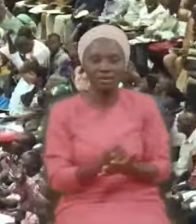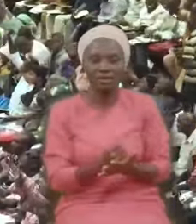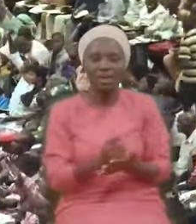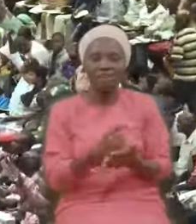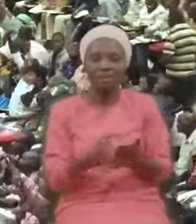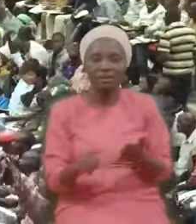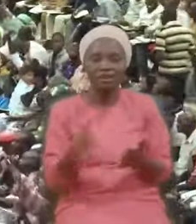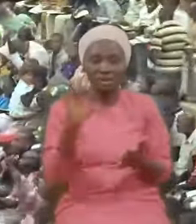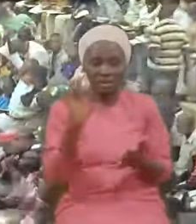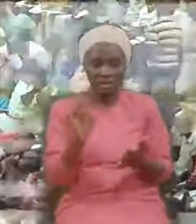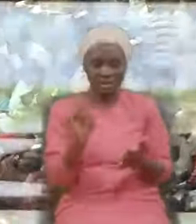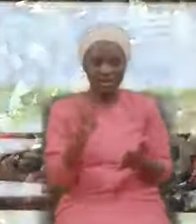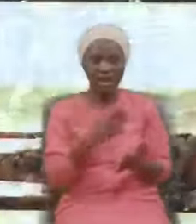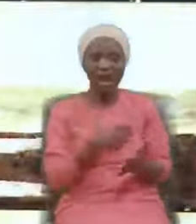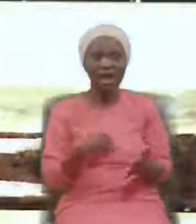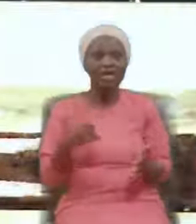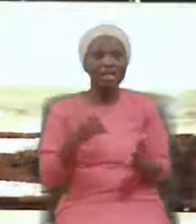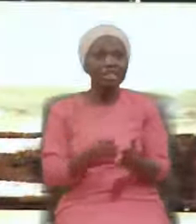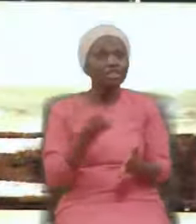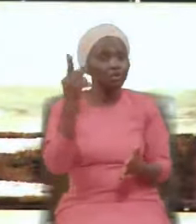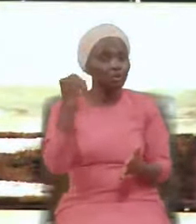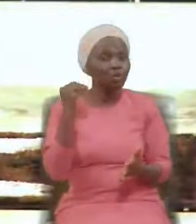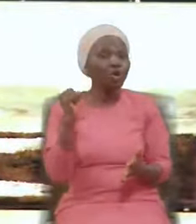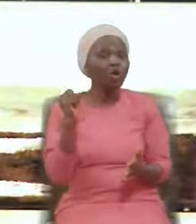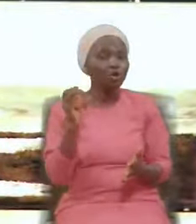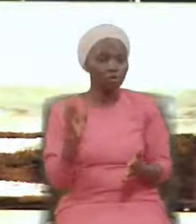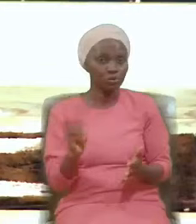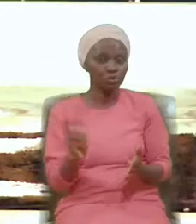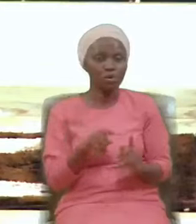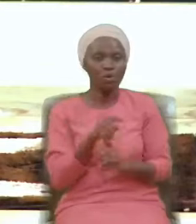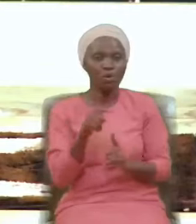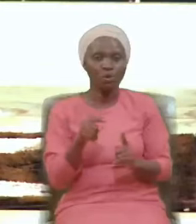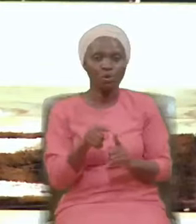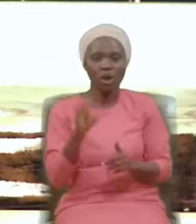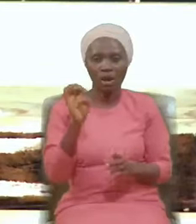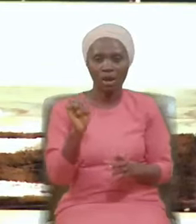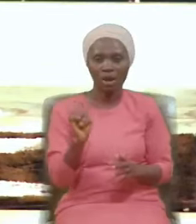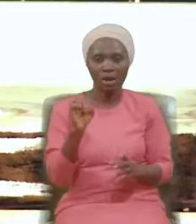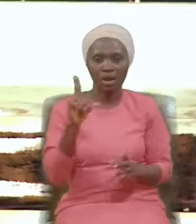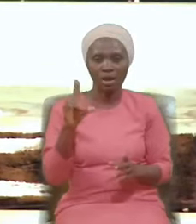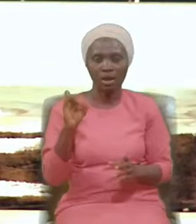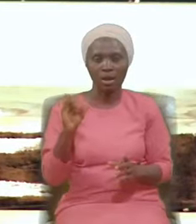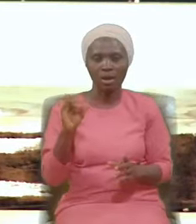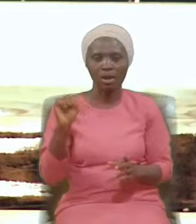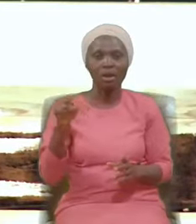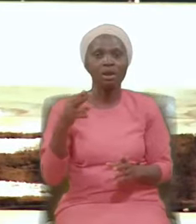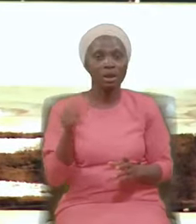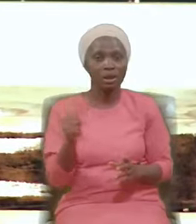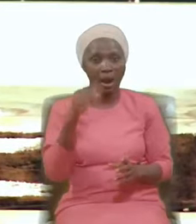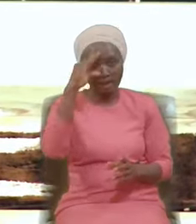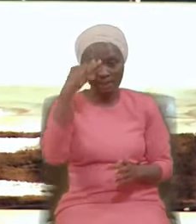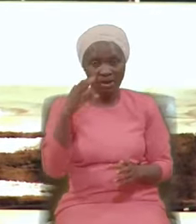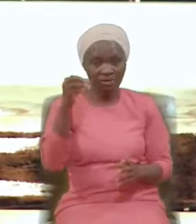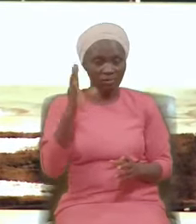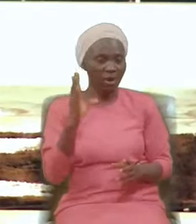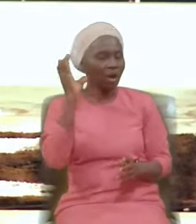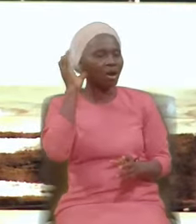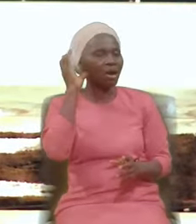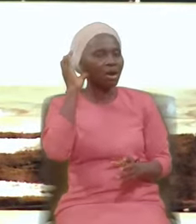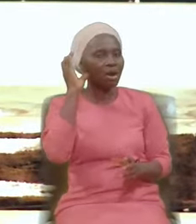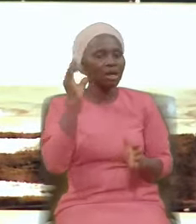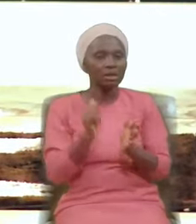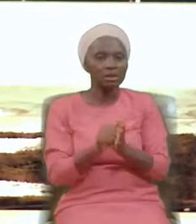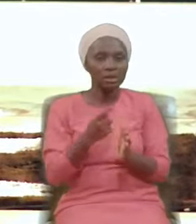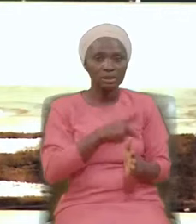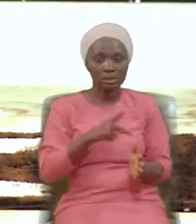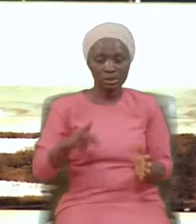Verse 8, and it was so, when Elisha the man of God had heard that